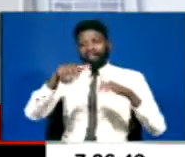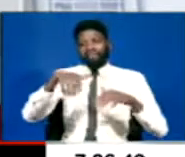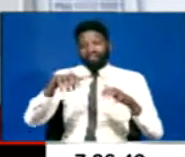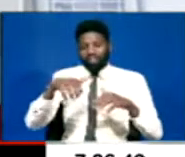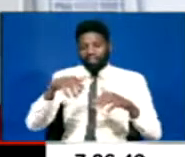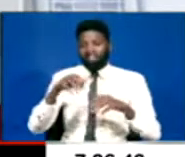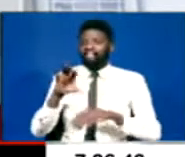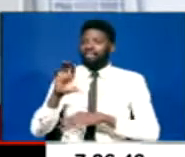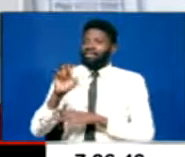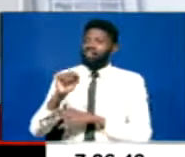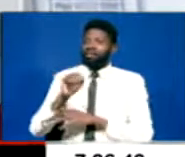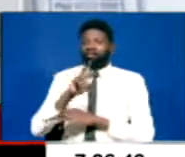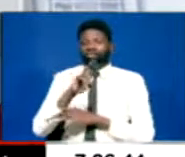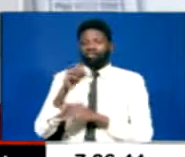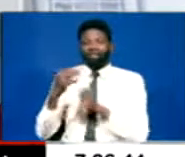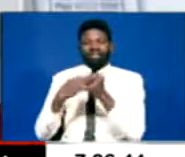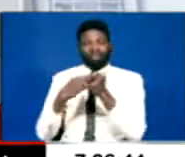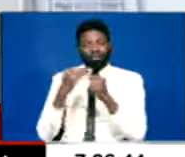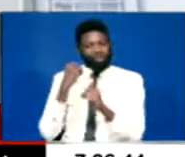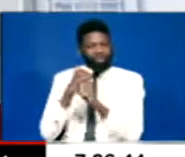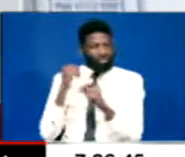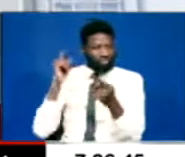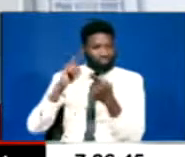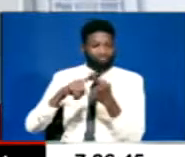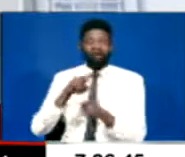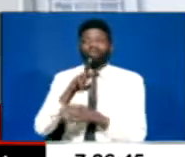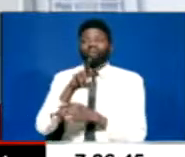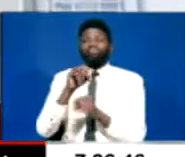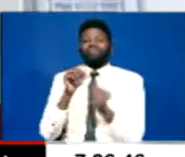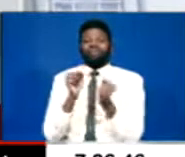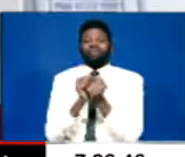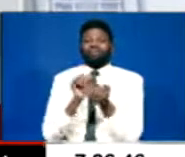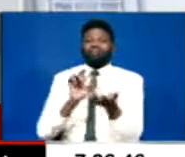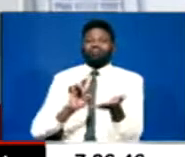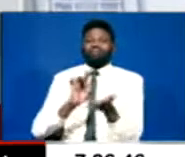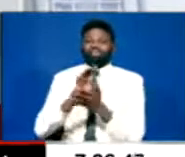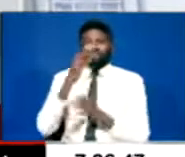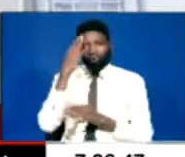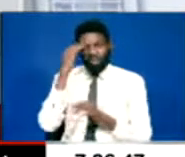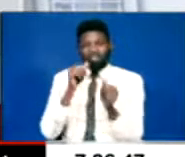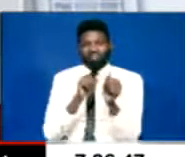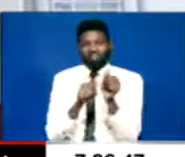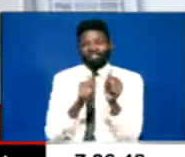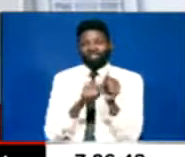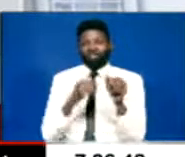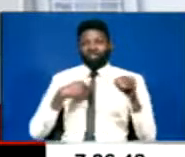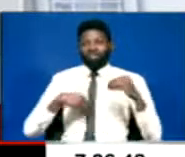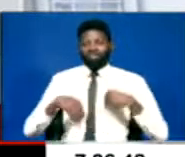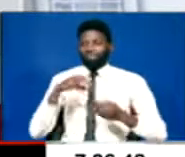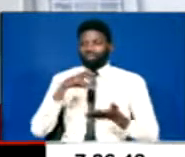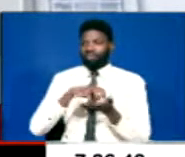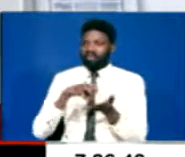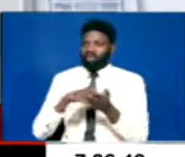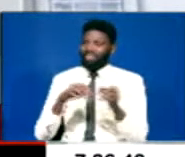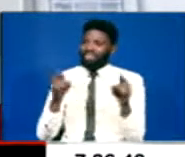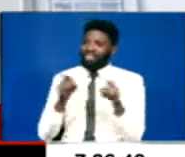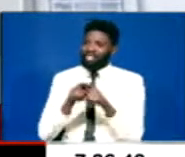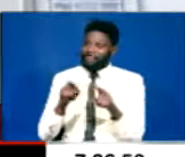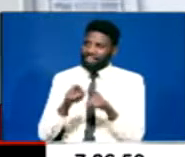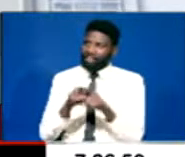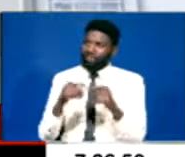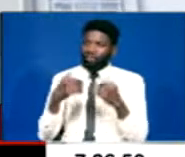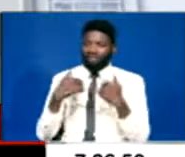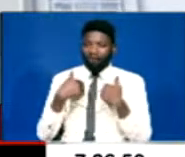where he served until 2010, when he was fired over a maize scandal. A failed no-confidence motion against